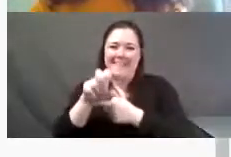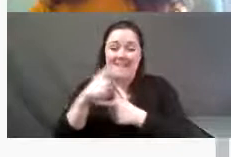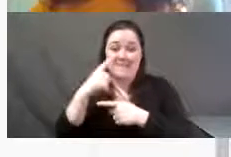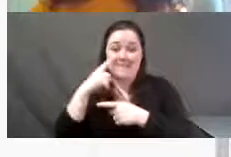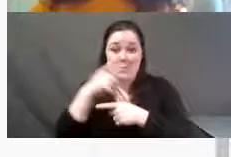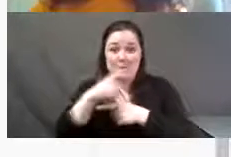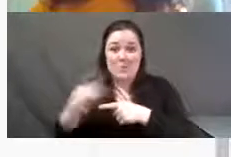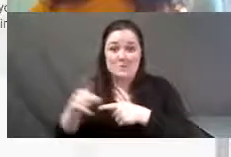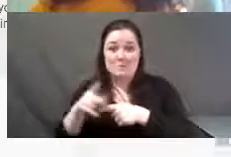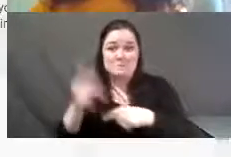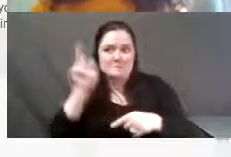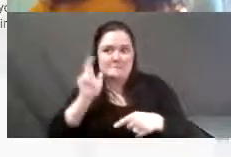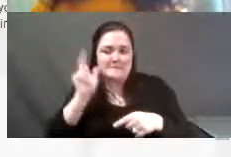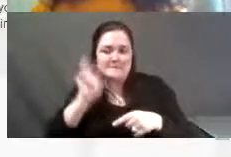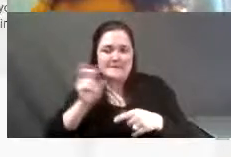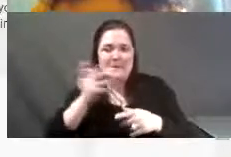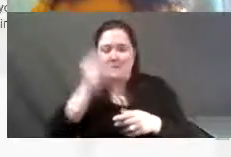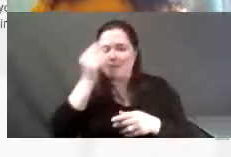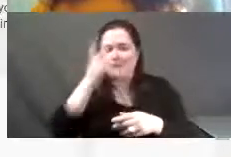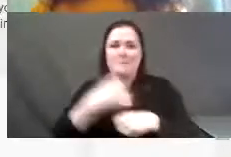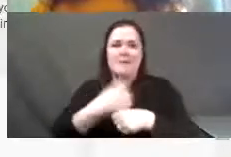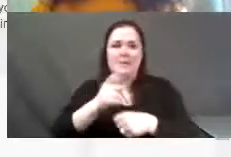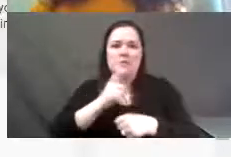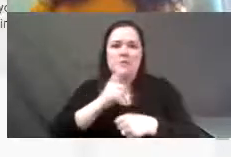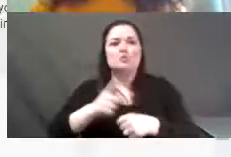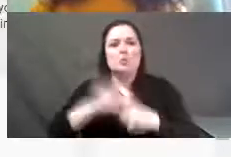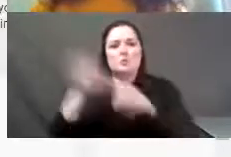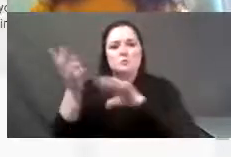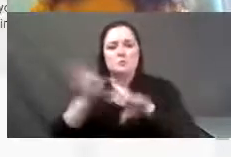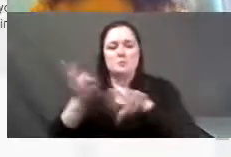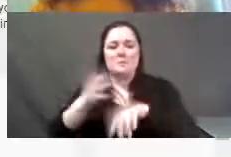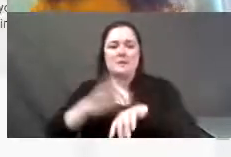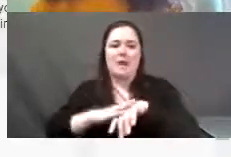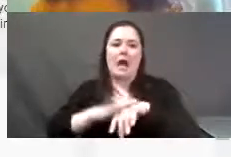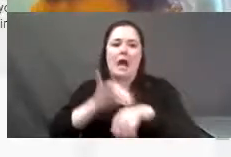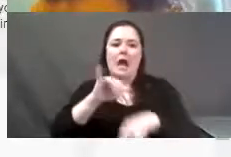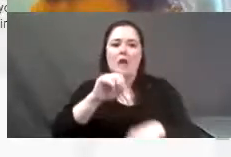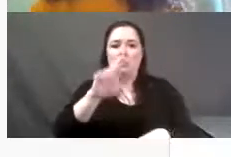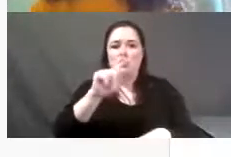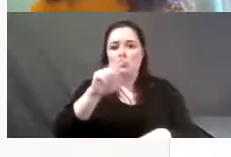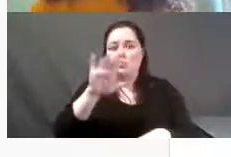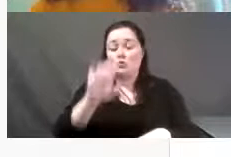making sure this is streamed on YouTube for accessibility.